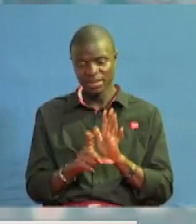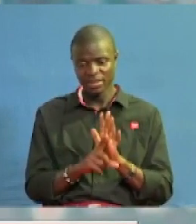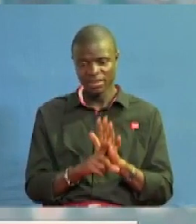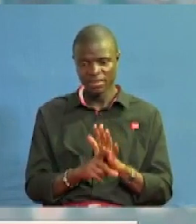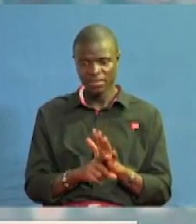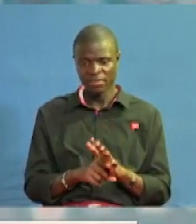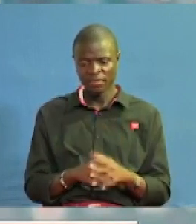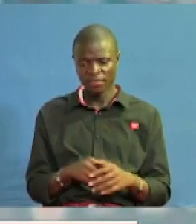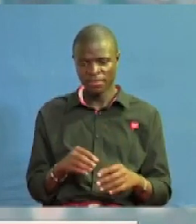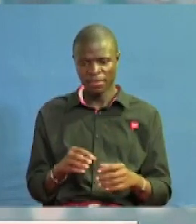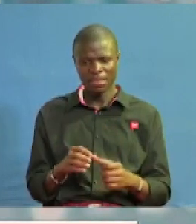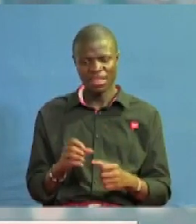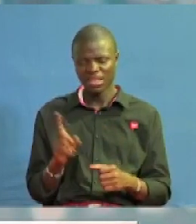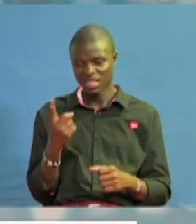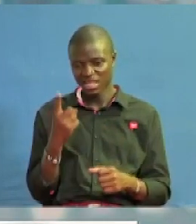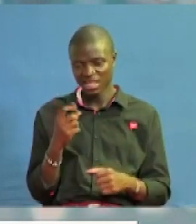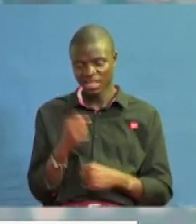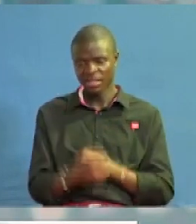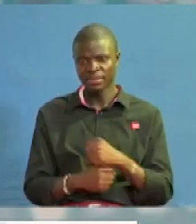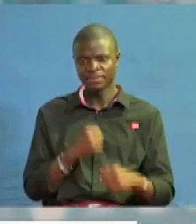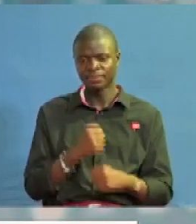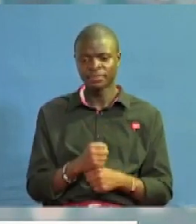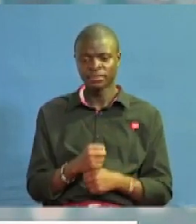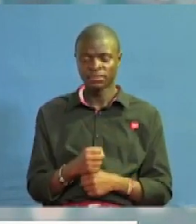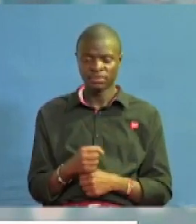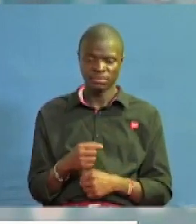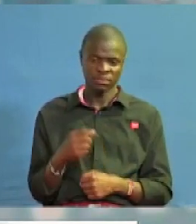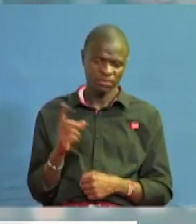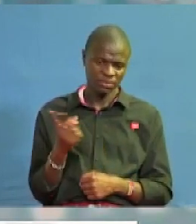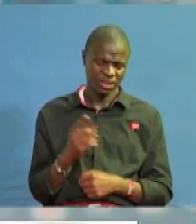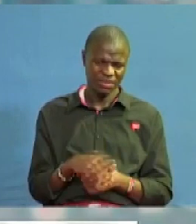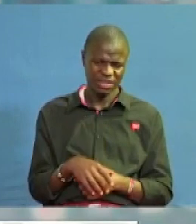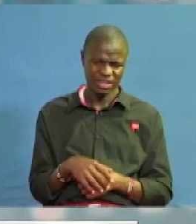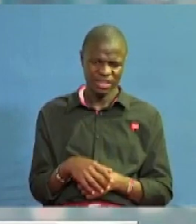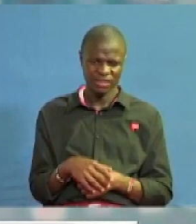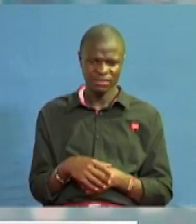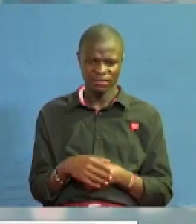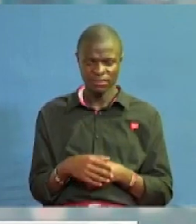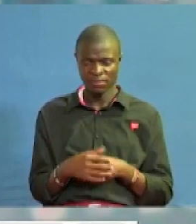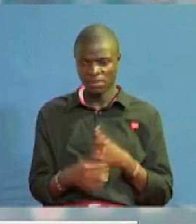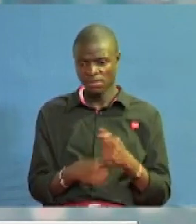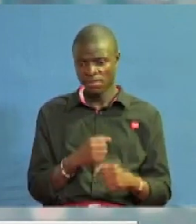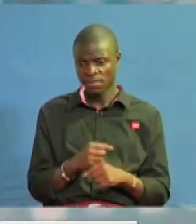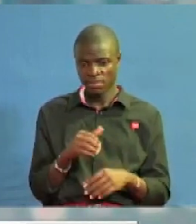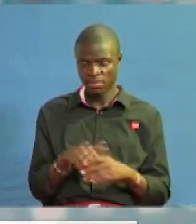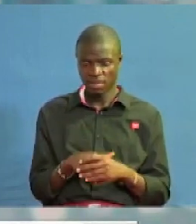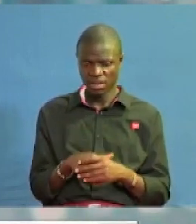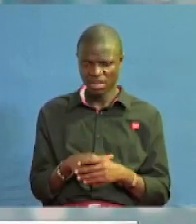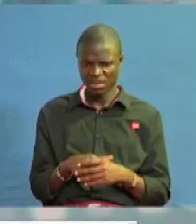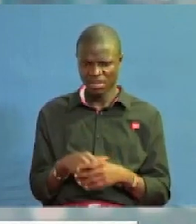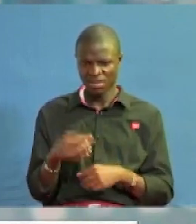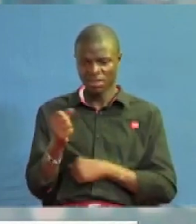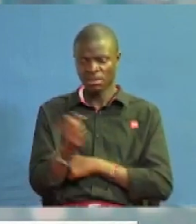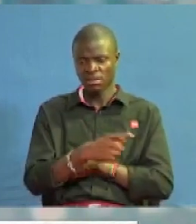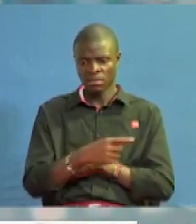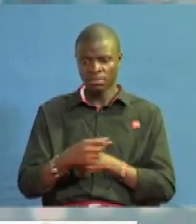publish their books of accounts each and every year. Okay. Okay? So after the fiscal year, and you will see probably in June, July,